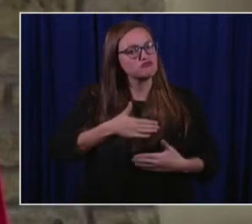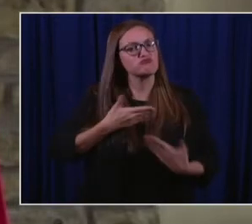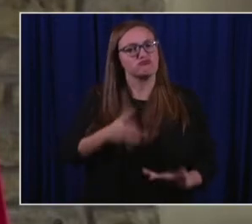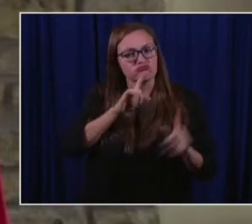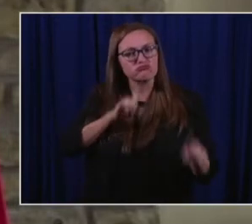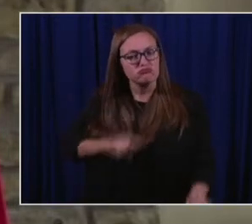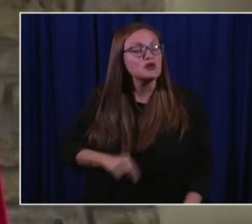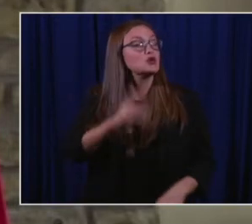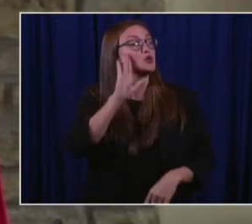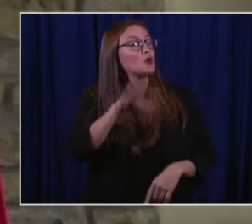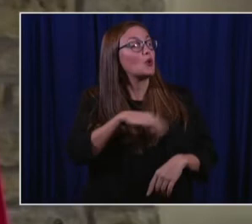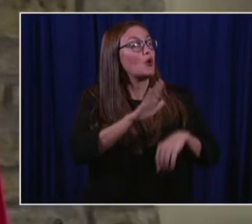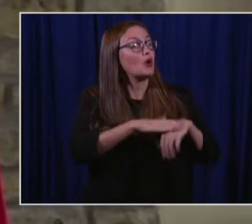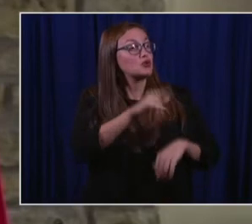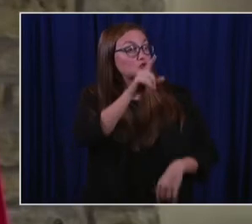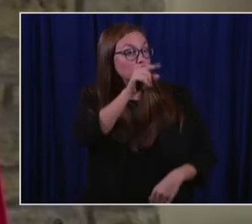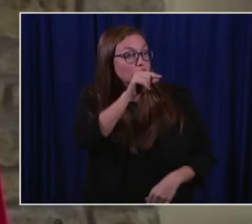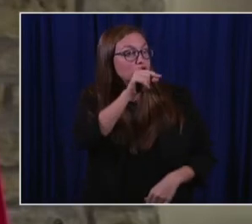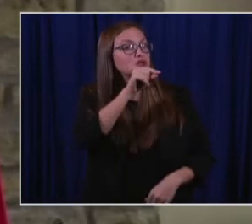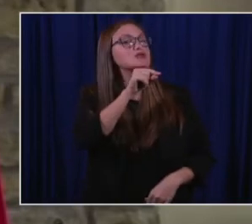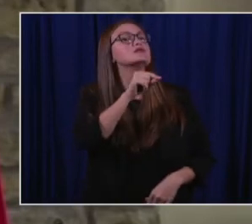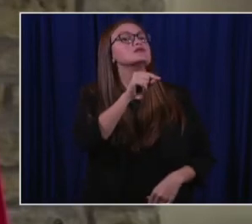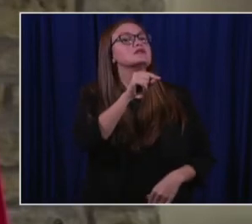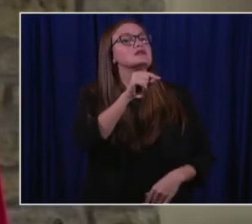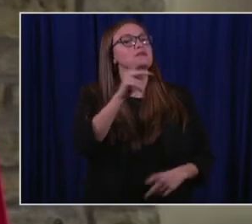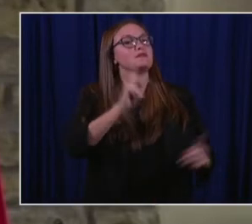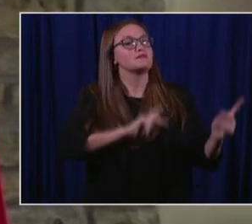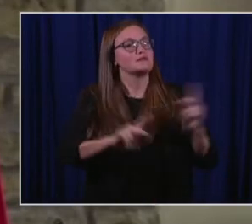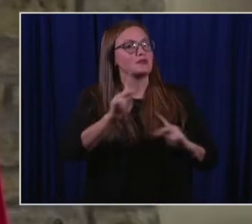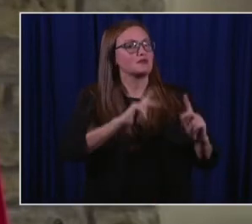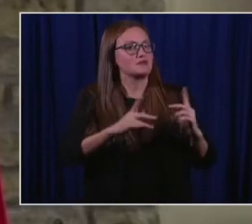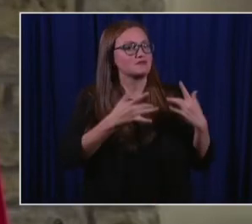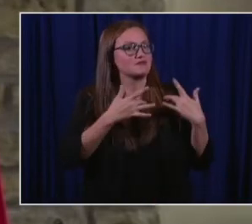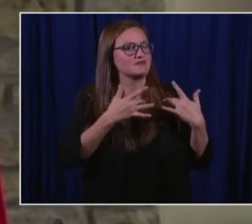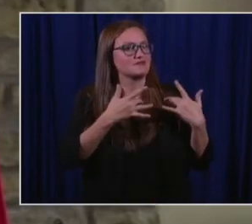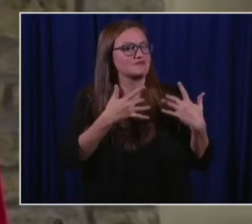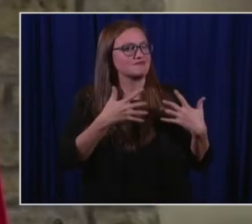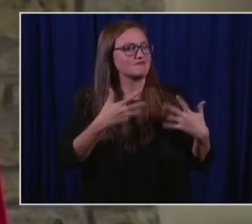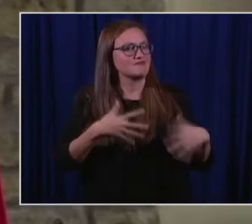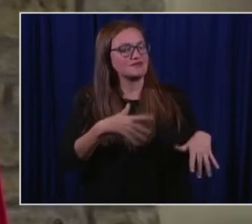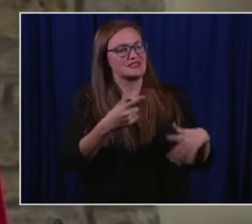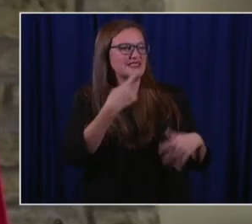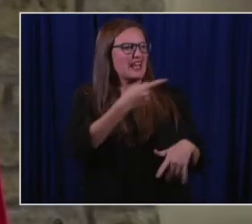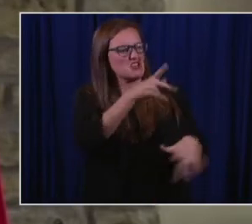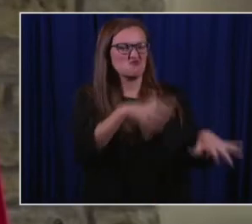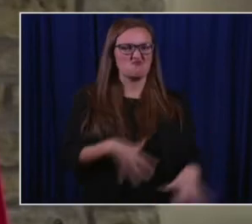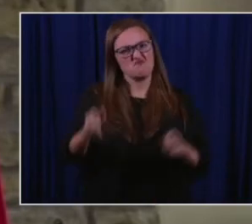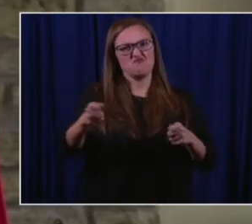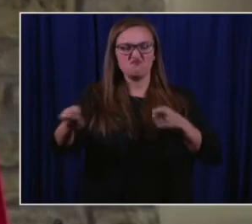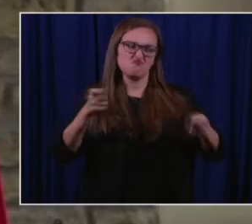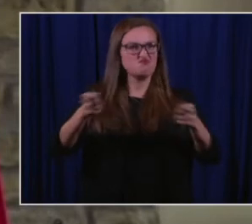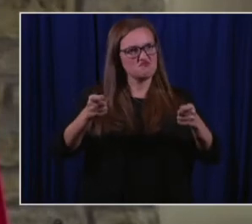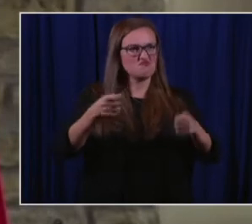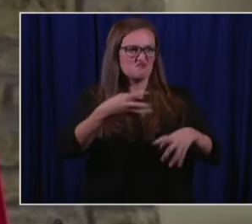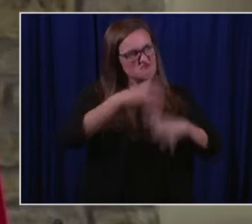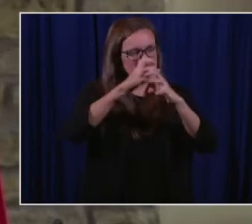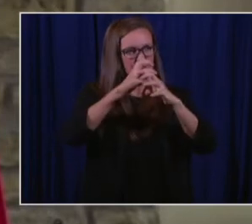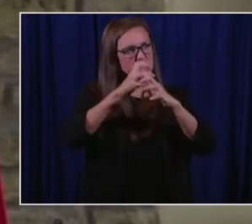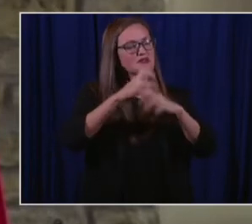Twitter you're regularly accused of being a tyrant and exaggerating the threat of coronavirus to increase your